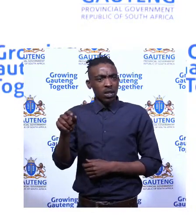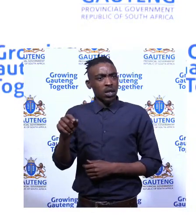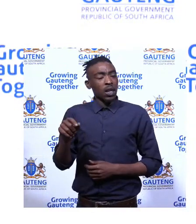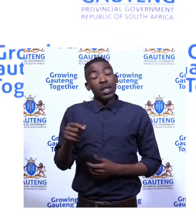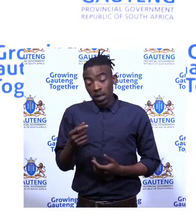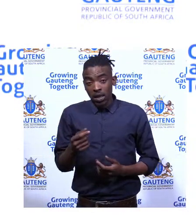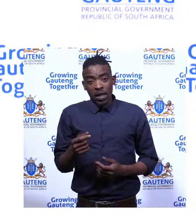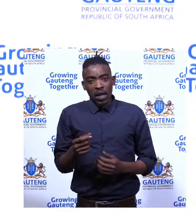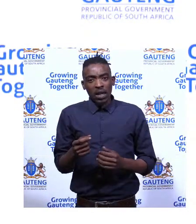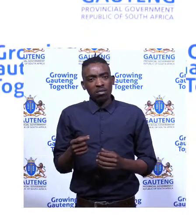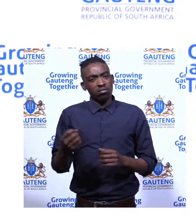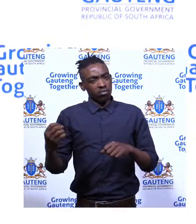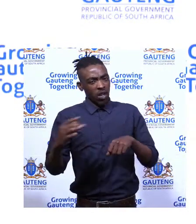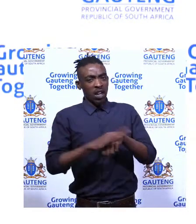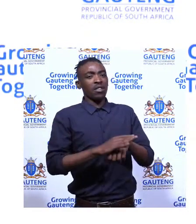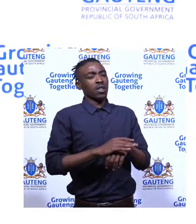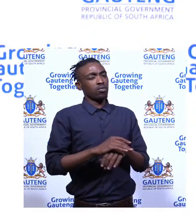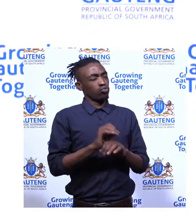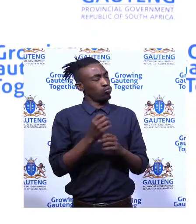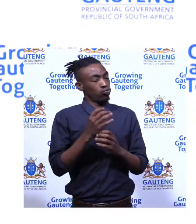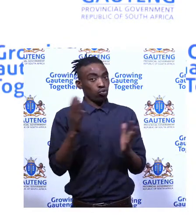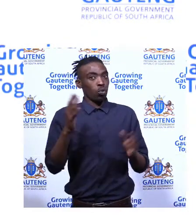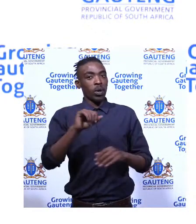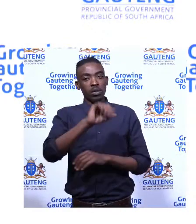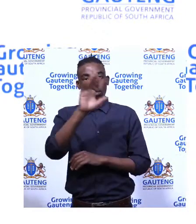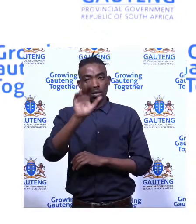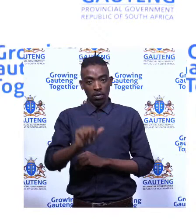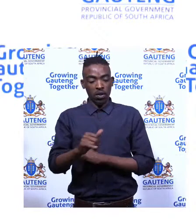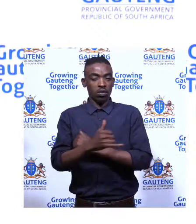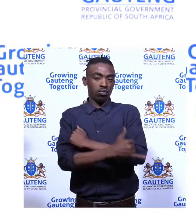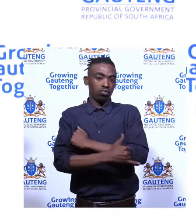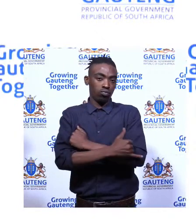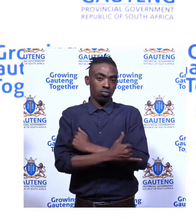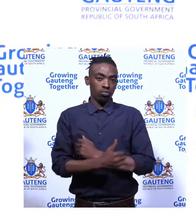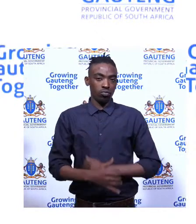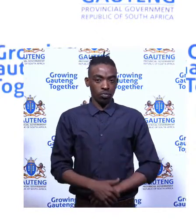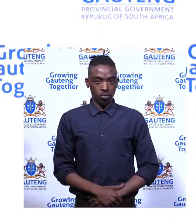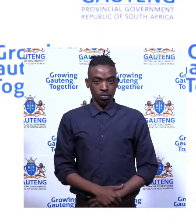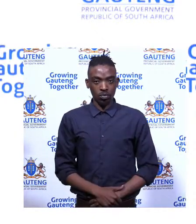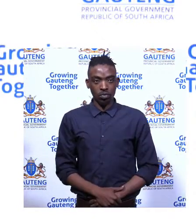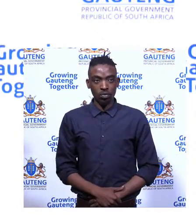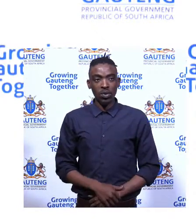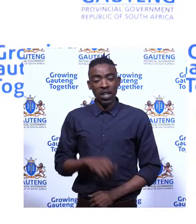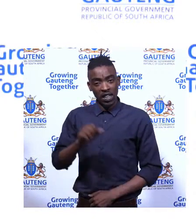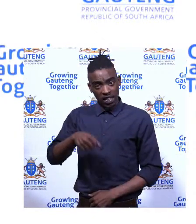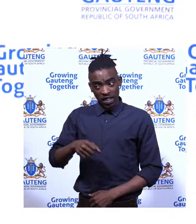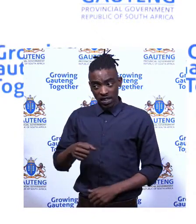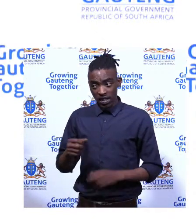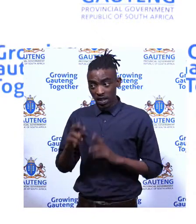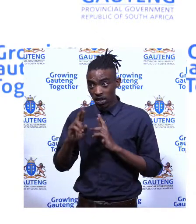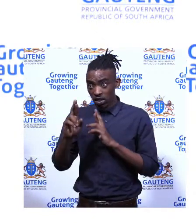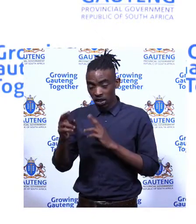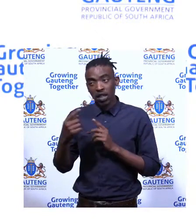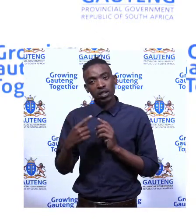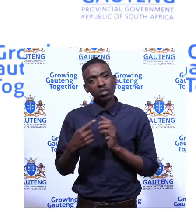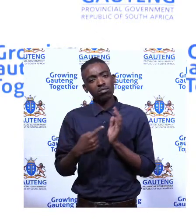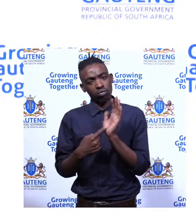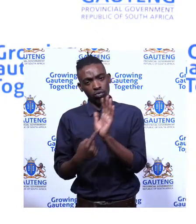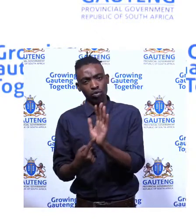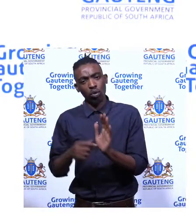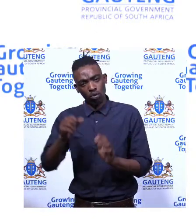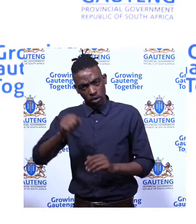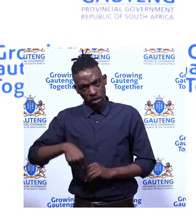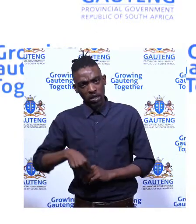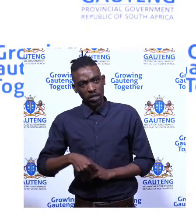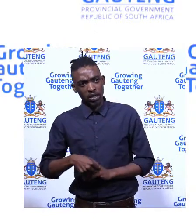surge. So are there lessons we can draw from that? So as we